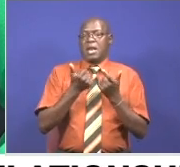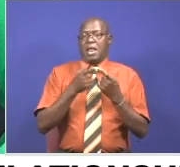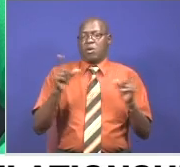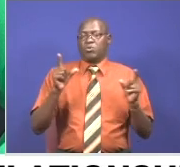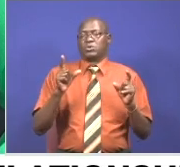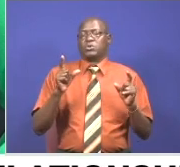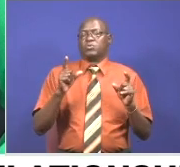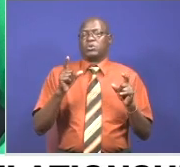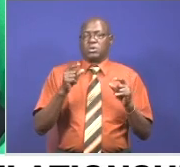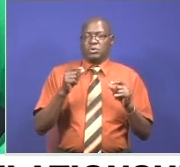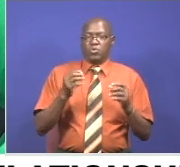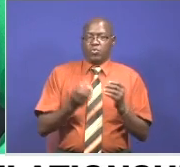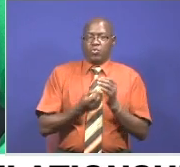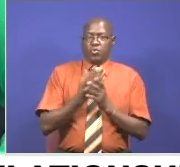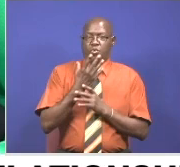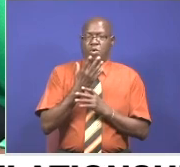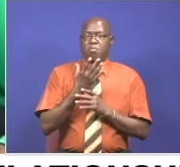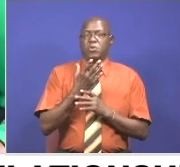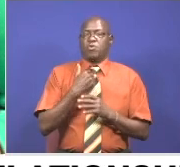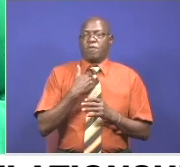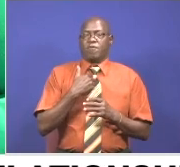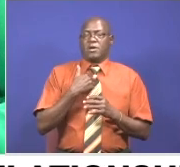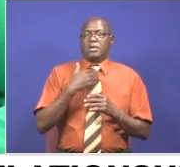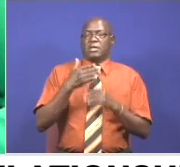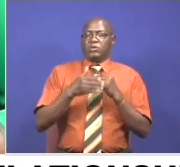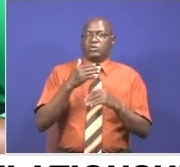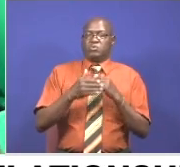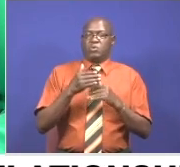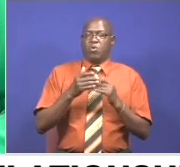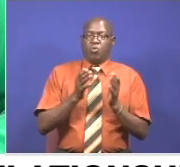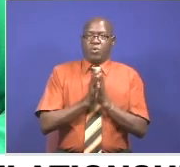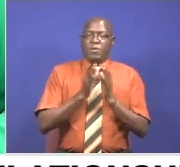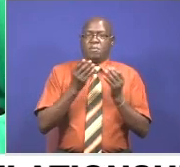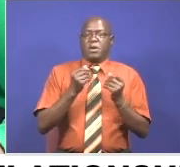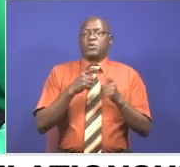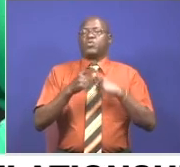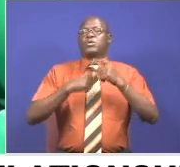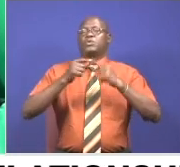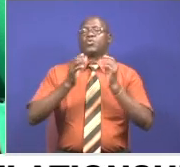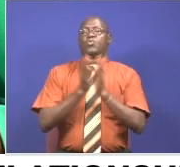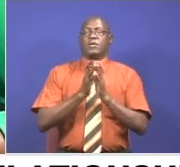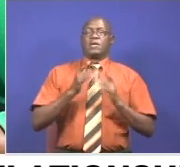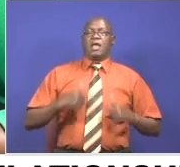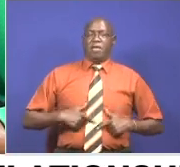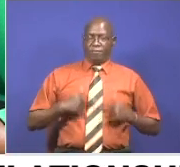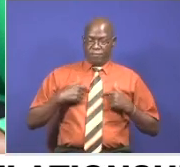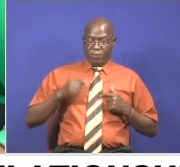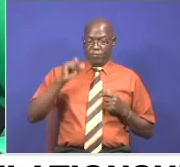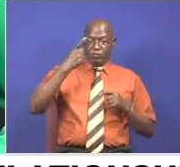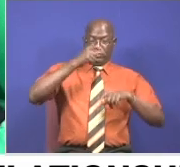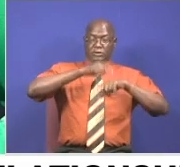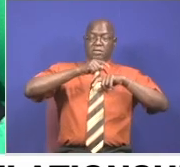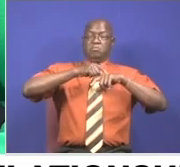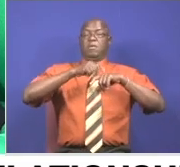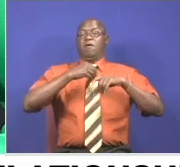we have a relationship with money as we go on in life. The first time you met money, you were given